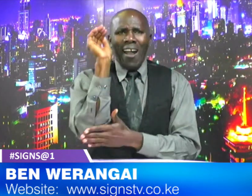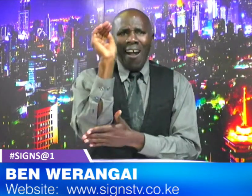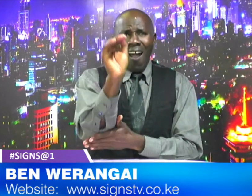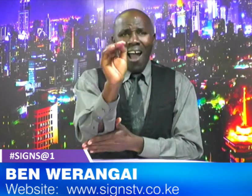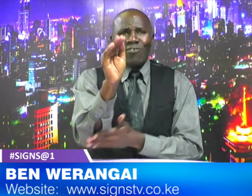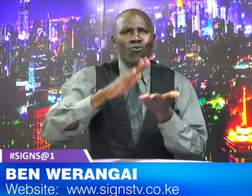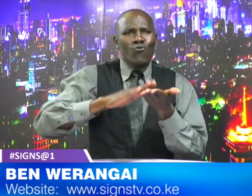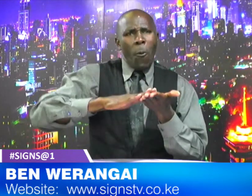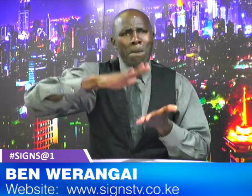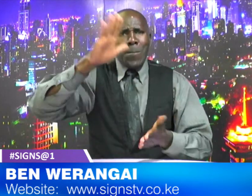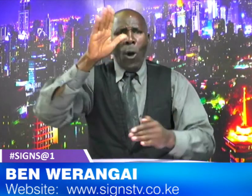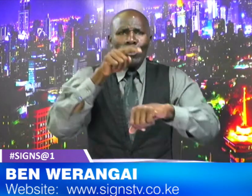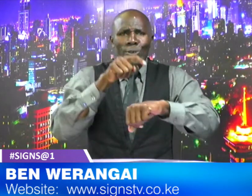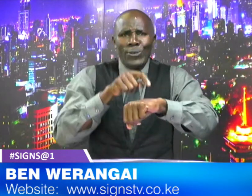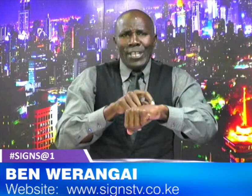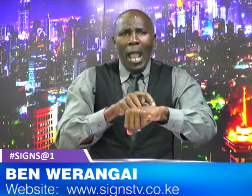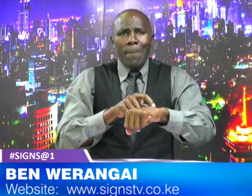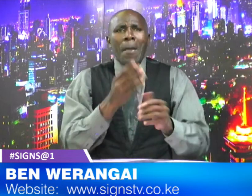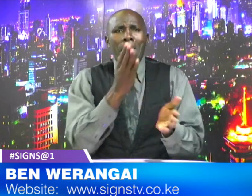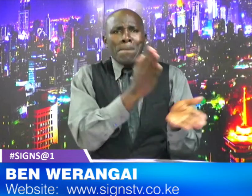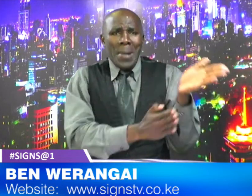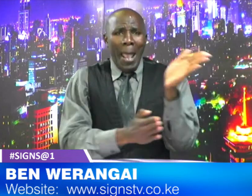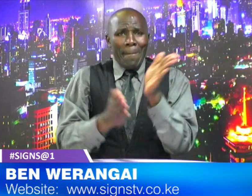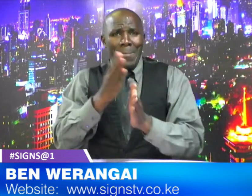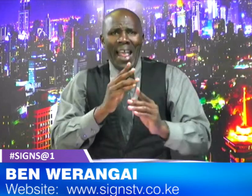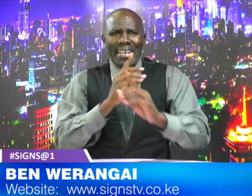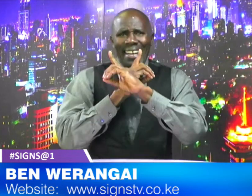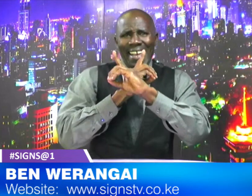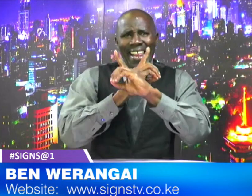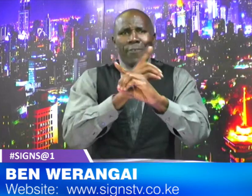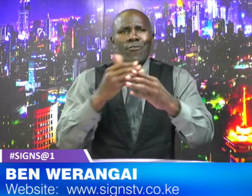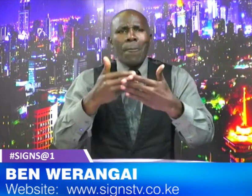Mackenzie's lawyer requested more time